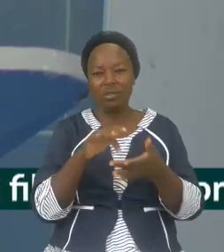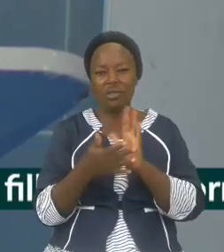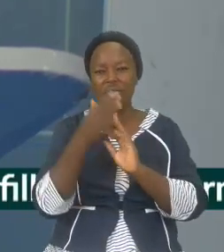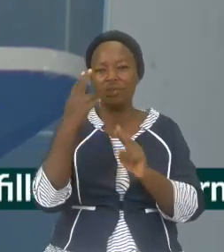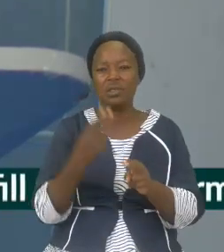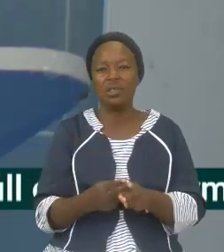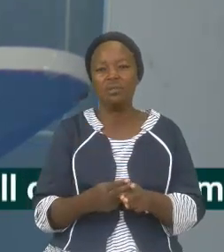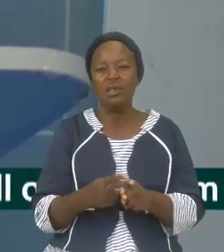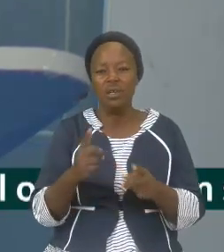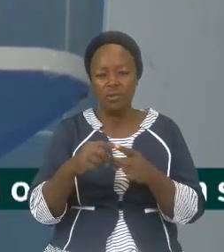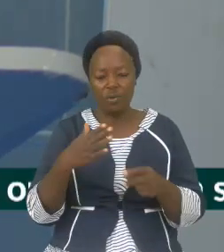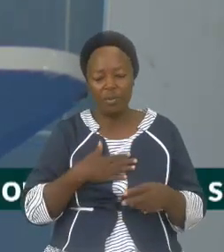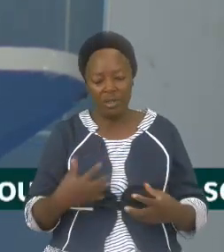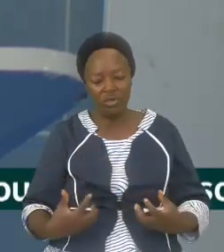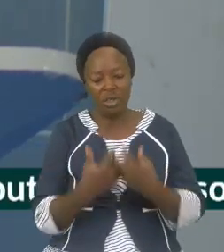to my challenges,